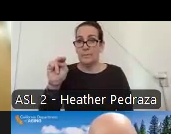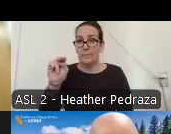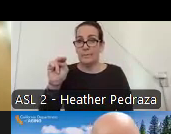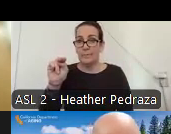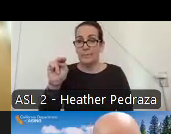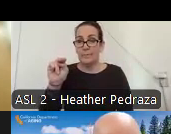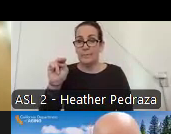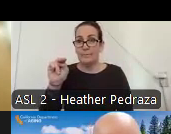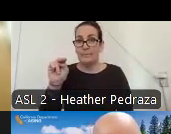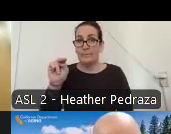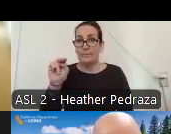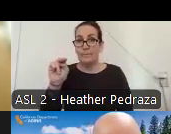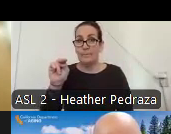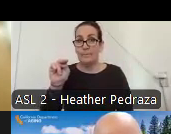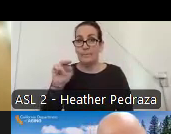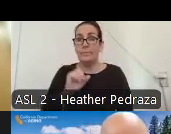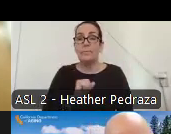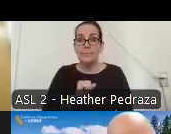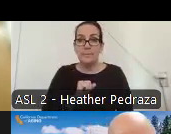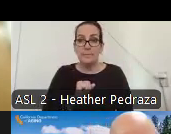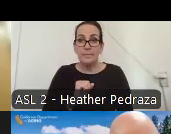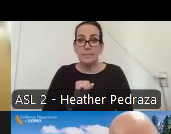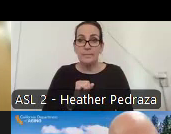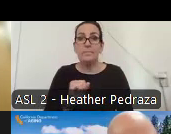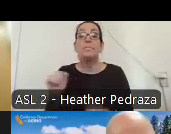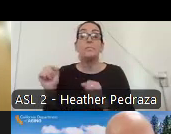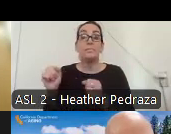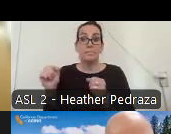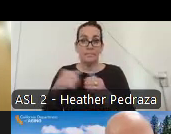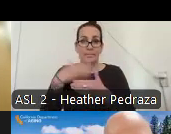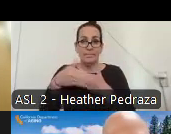Yep. Go ahead and move to the next slide.